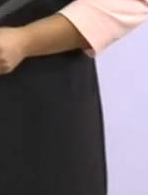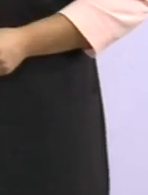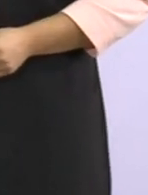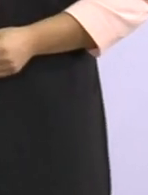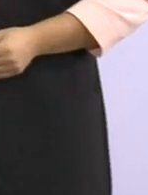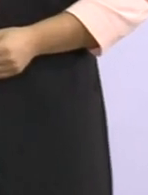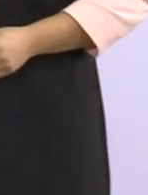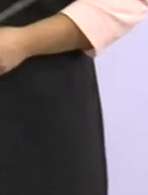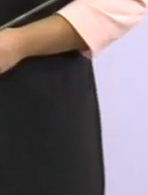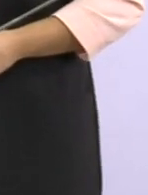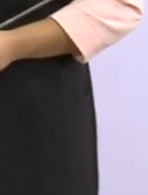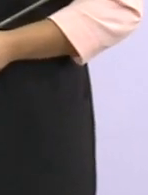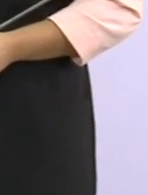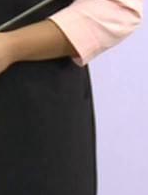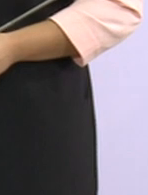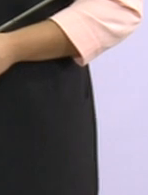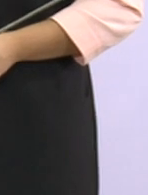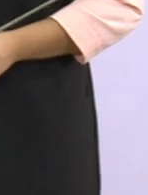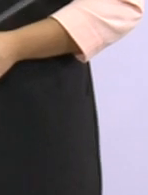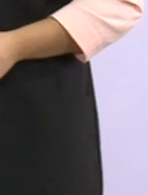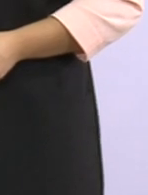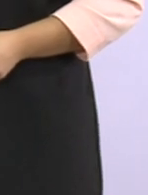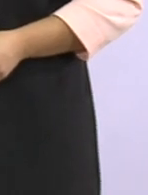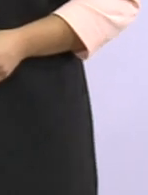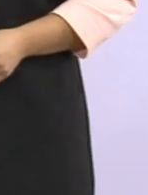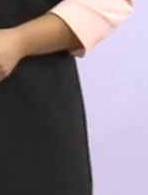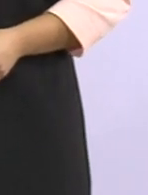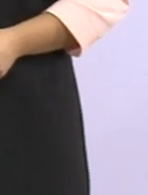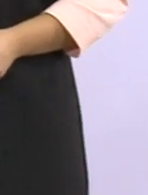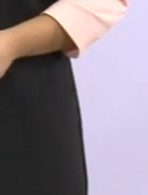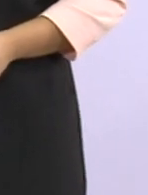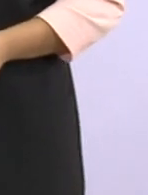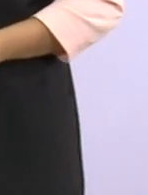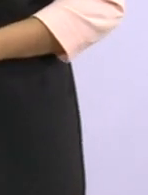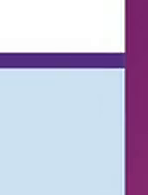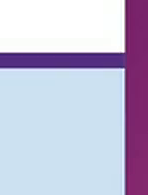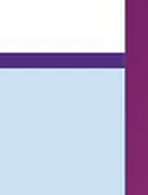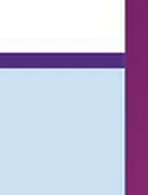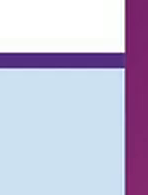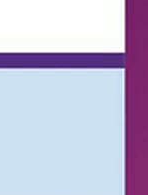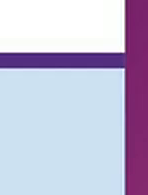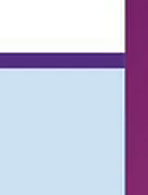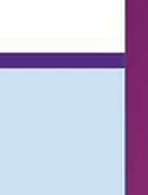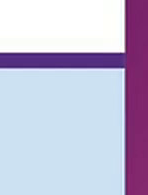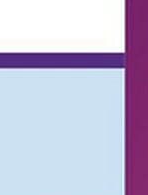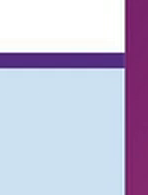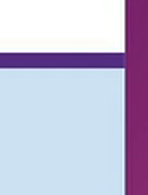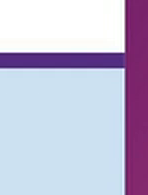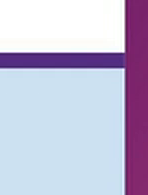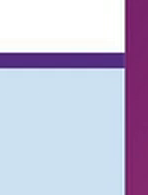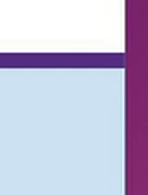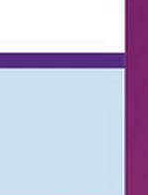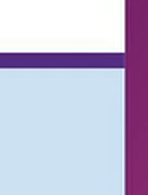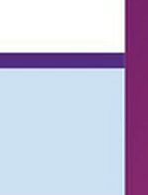to sports and exercise. So here you see an idiom which is taken from ball